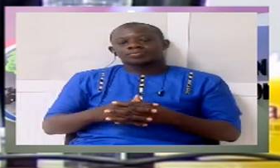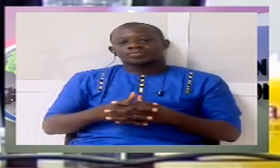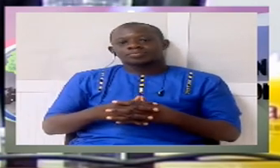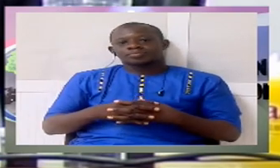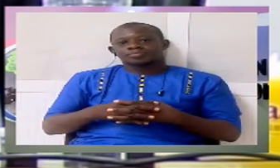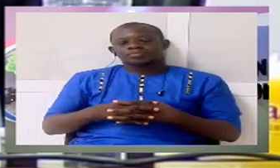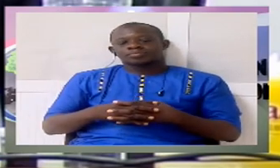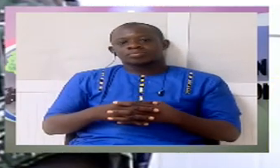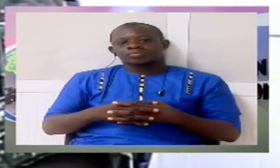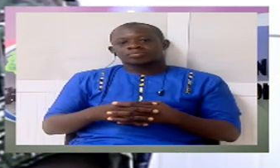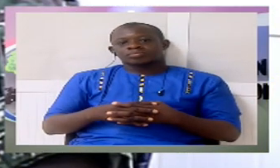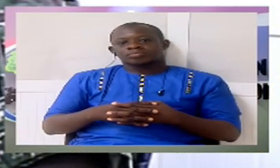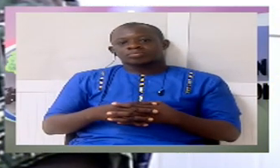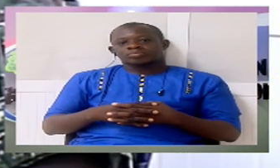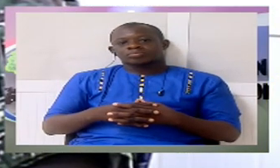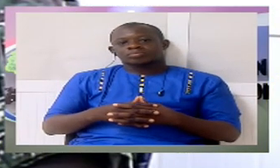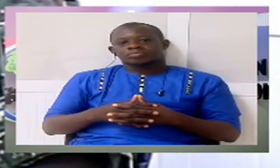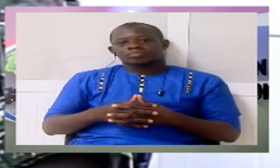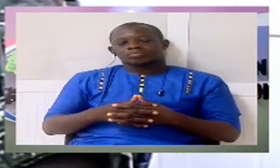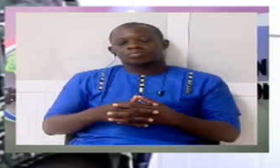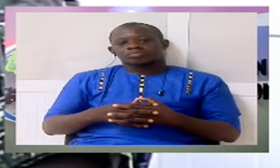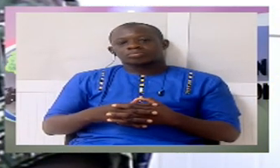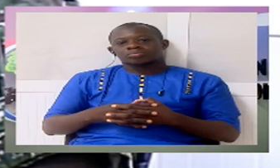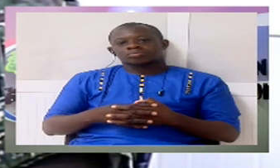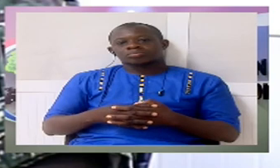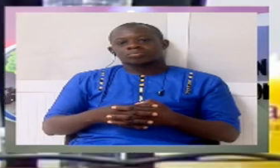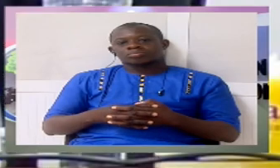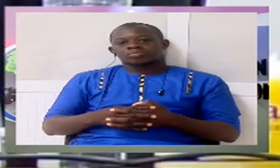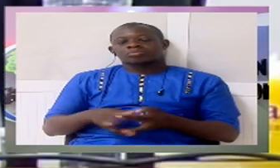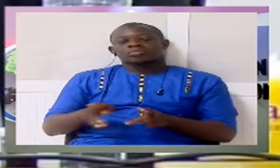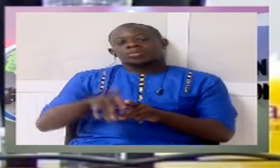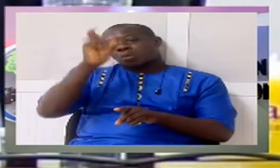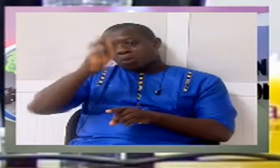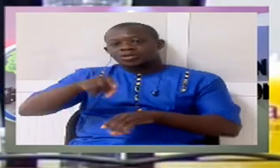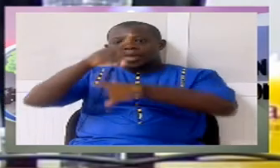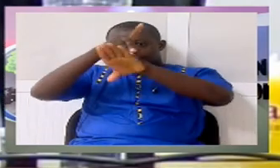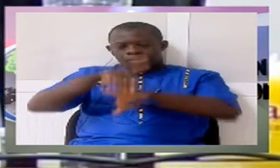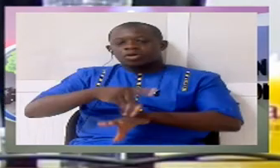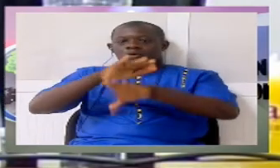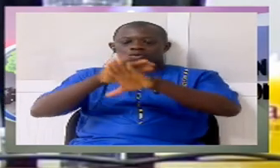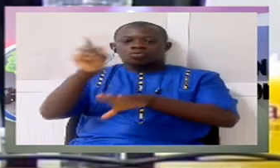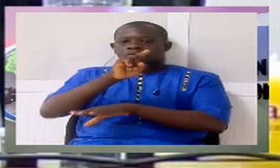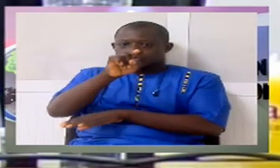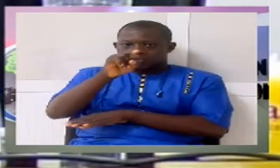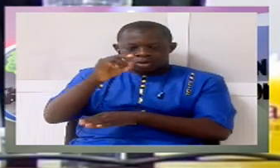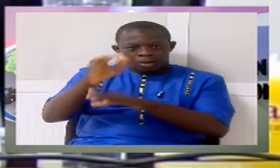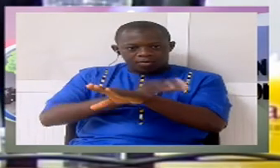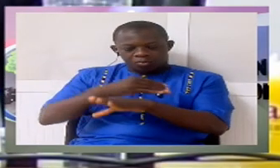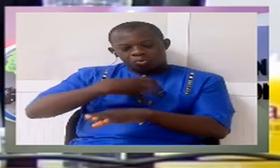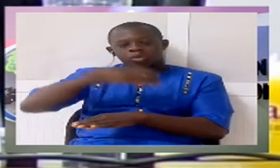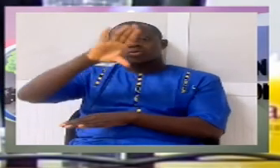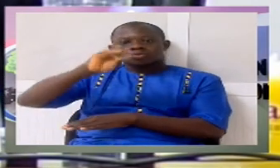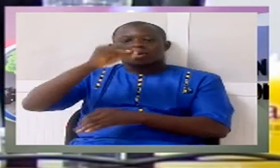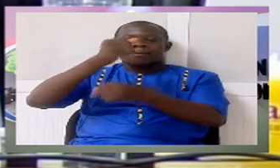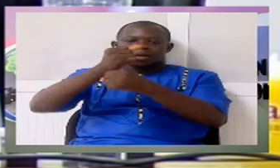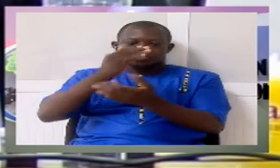benen moto bi wala driver ba nek ci benen moto bi lan la def. It had to depend on what you were going to do to make